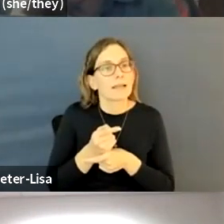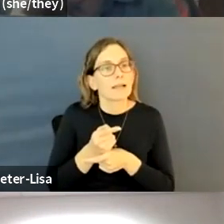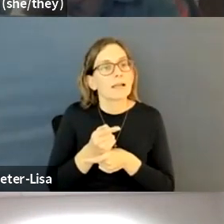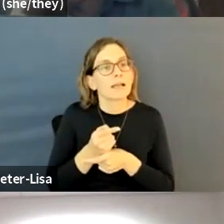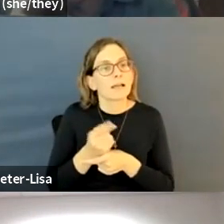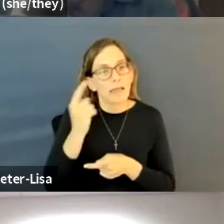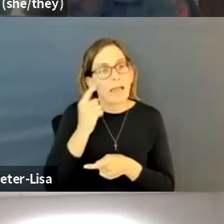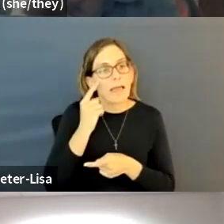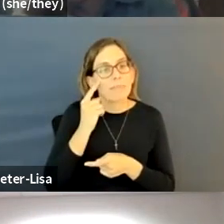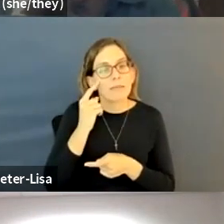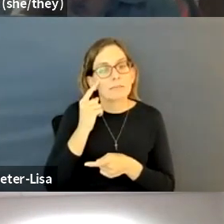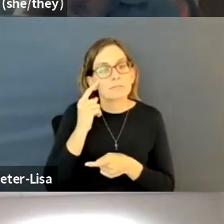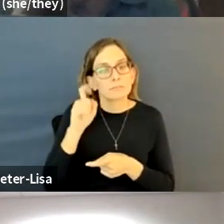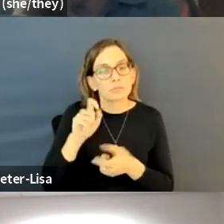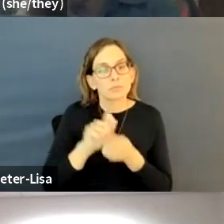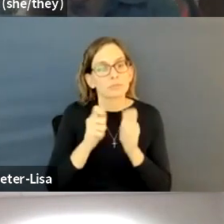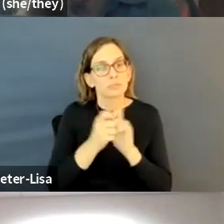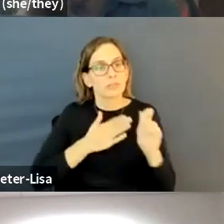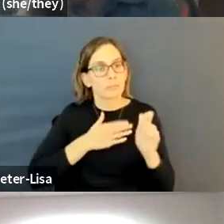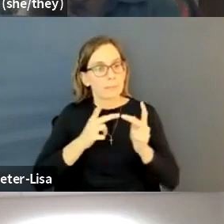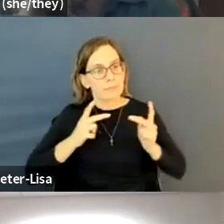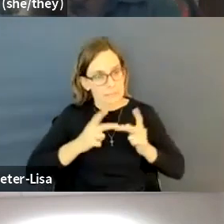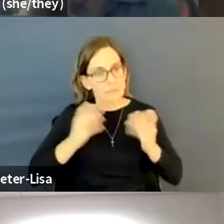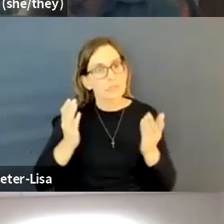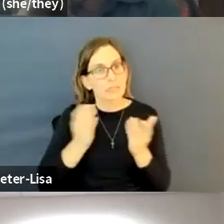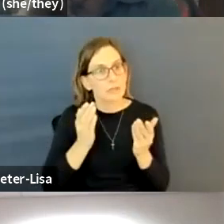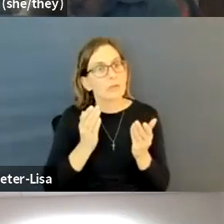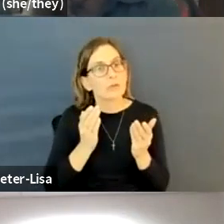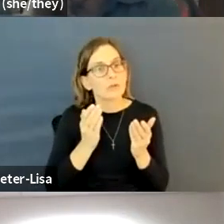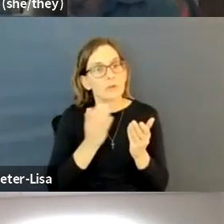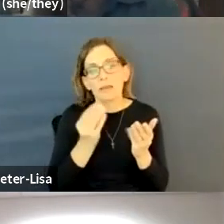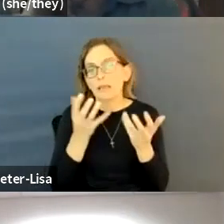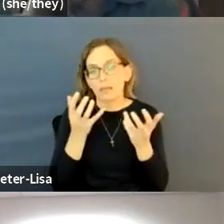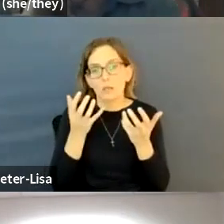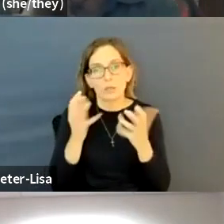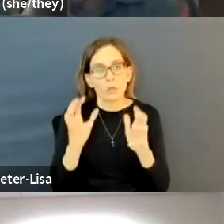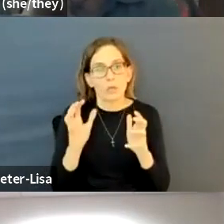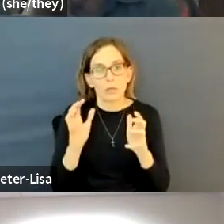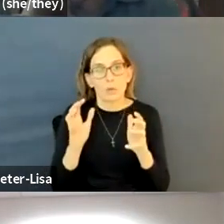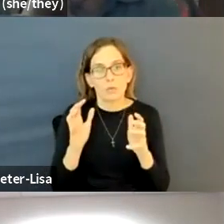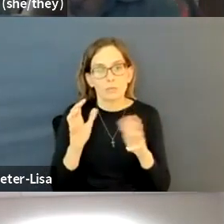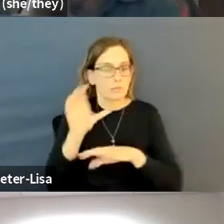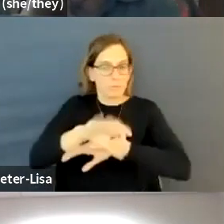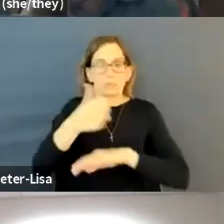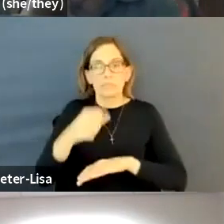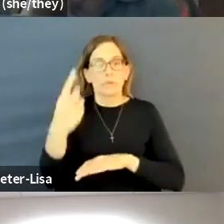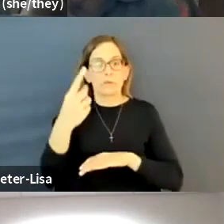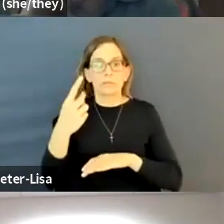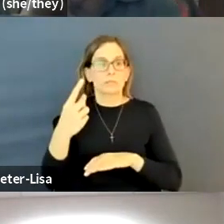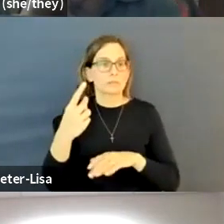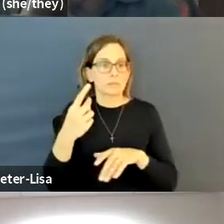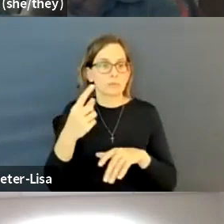think I need to rethink my position here, and I don't want to put anybody on the spot. That wasn't really, I